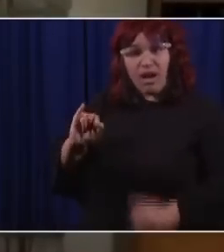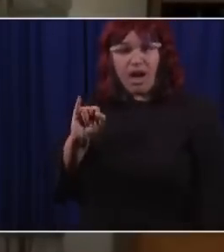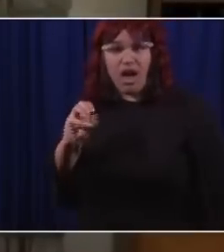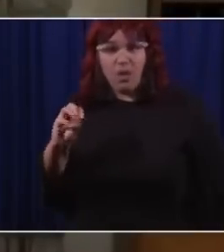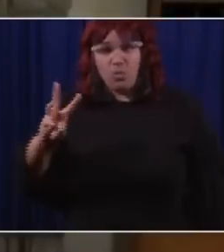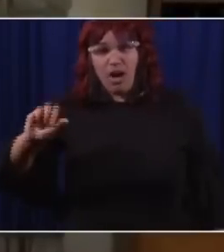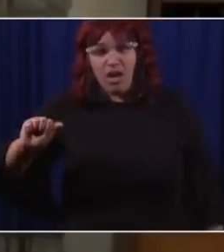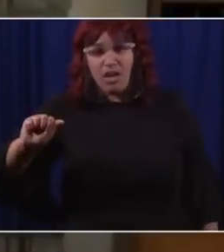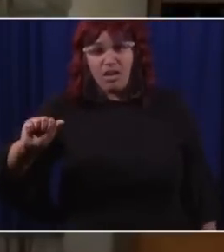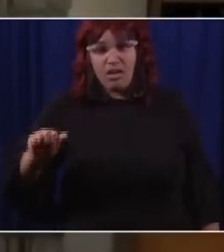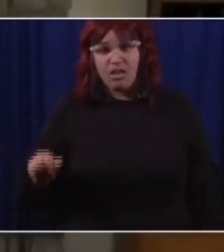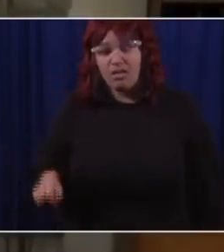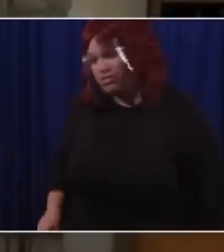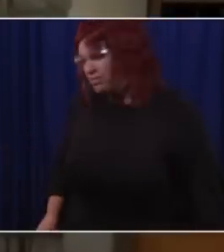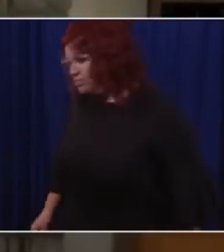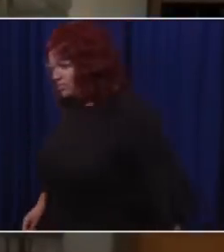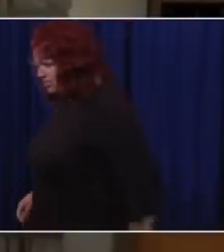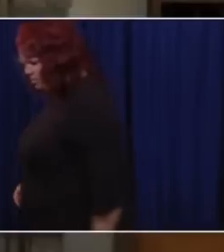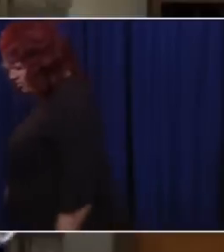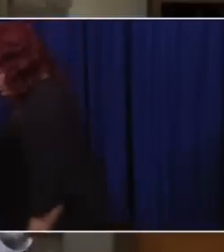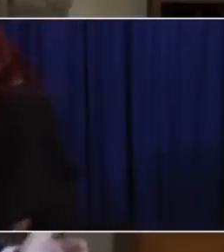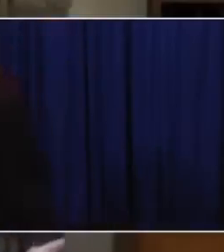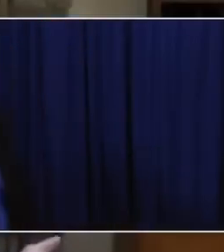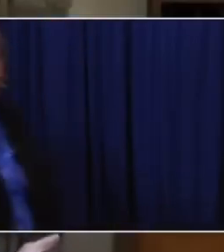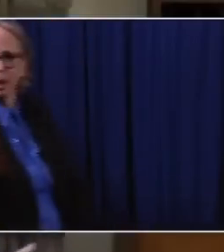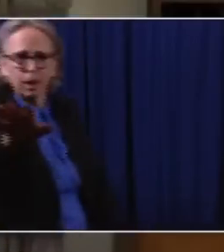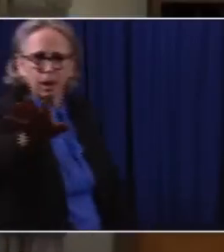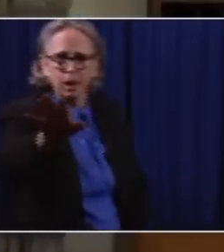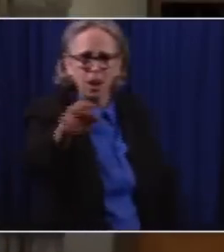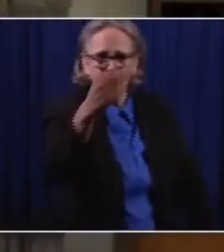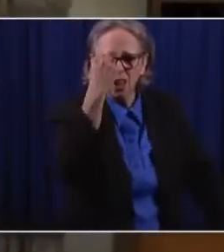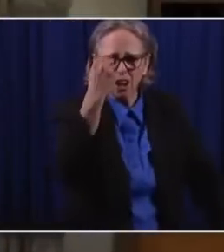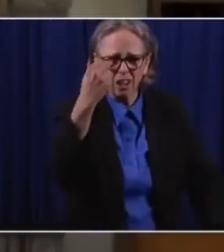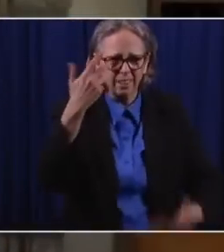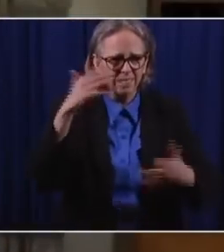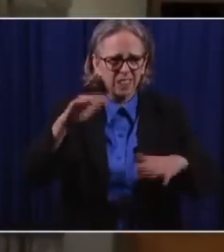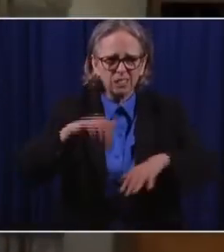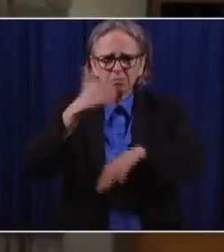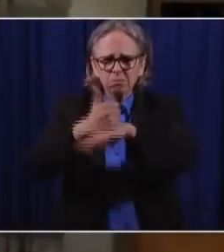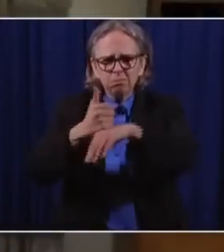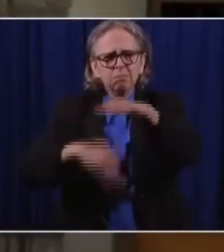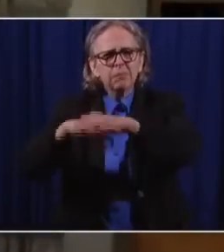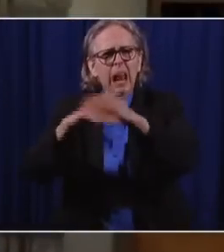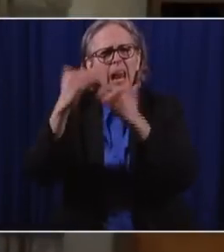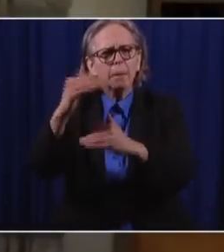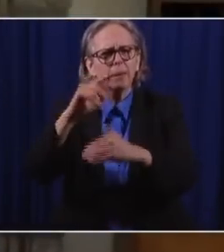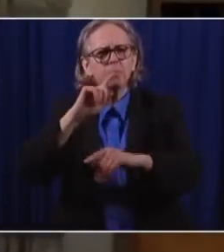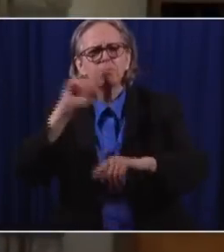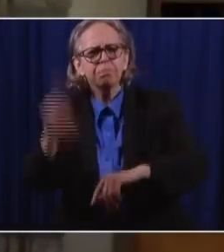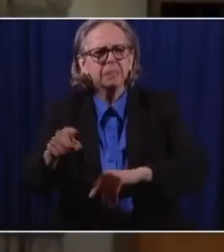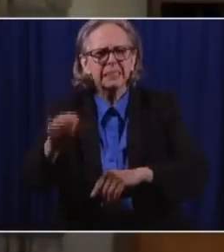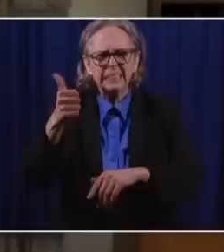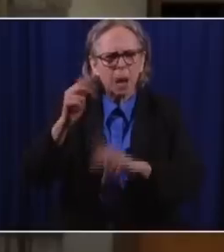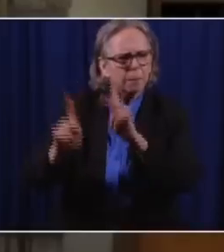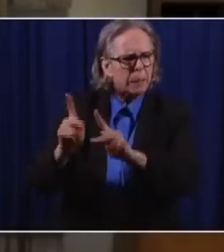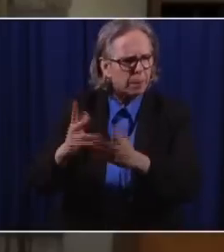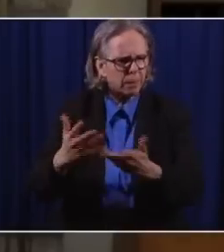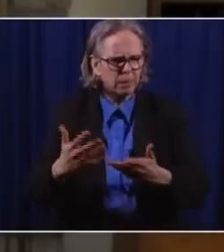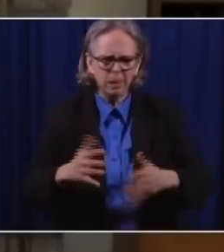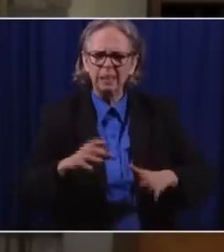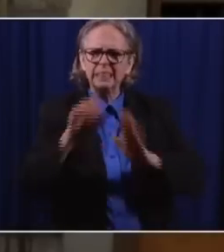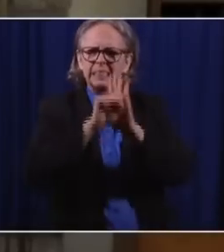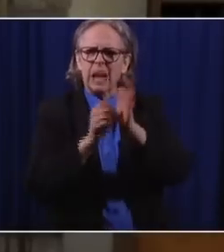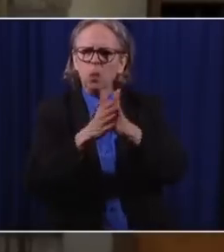limit at 10 people. We already have a statewide mask order. So we have those two things